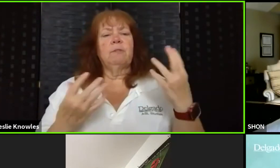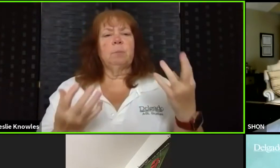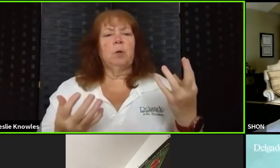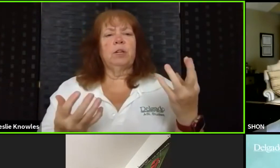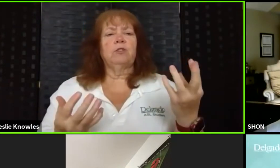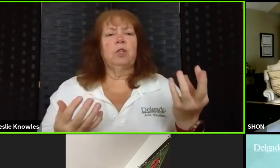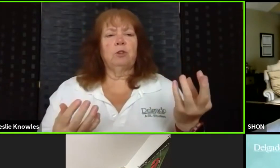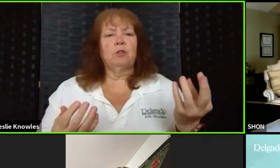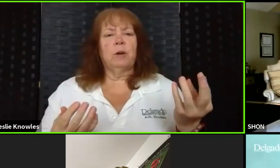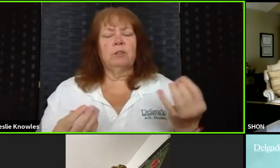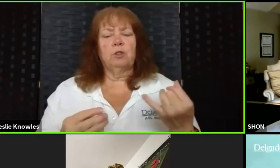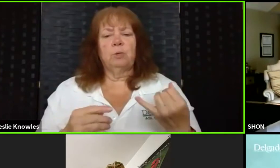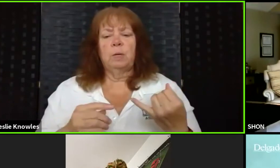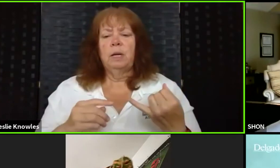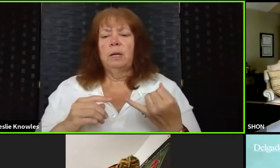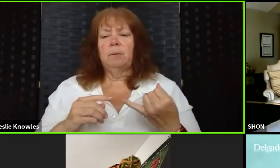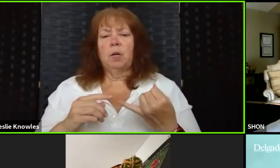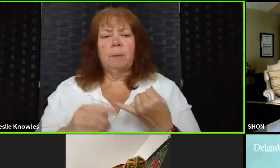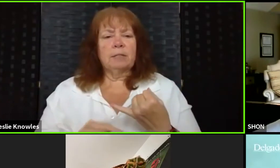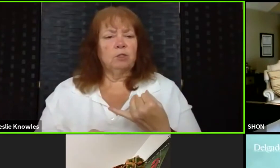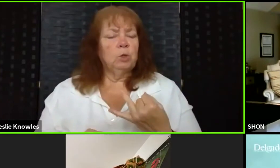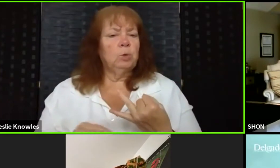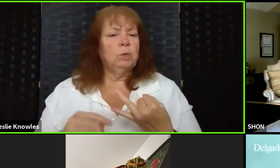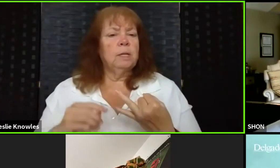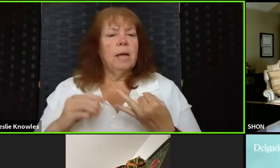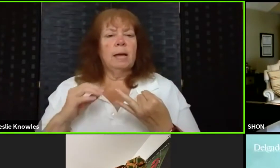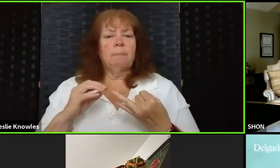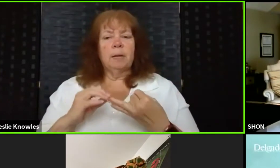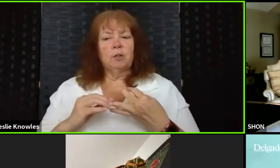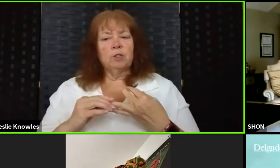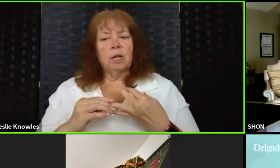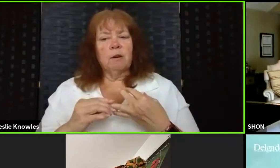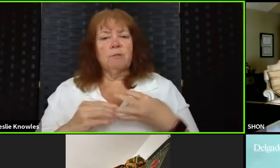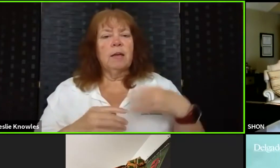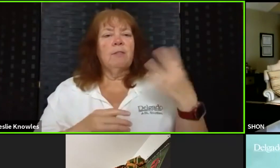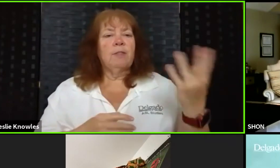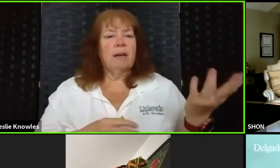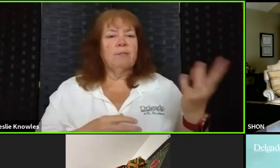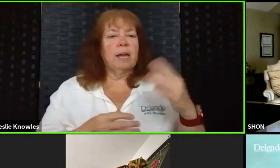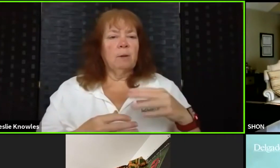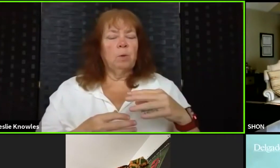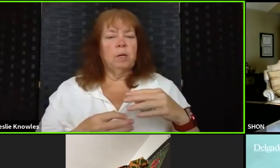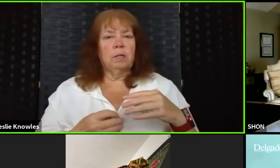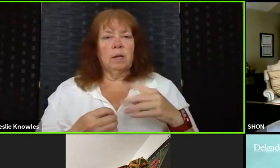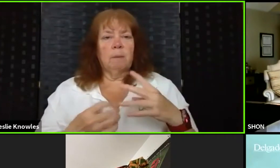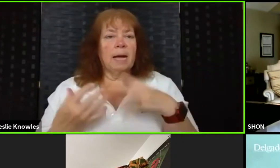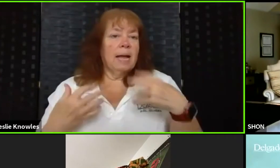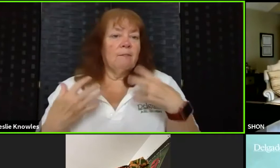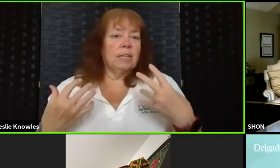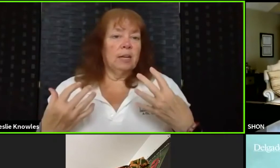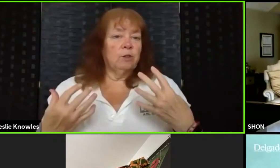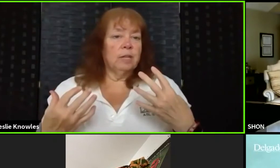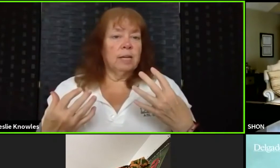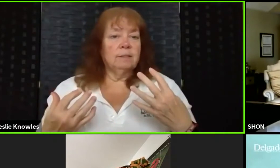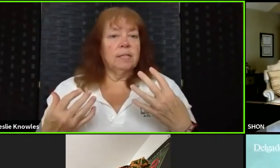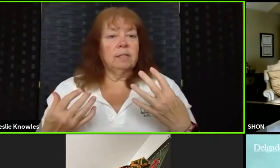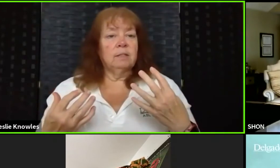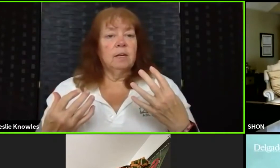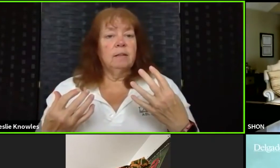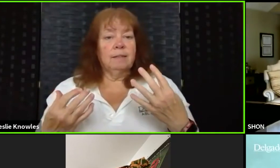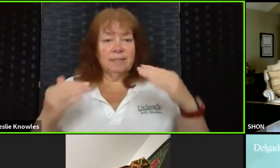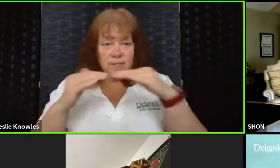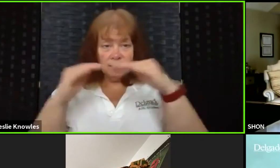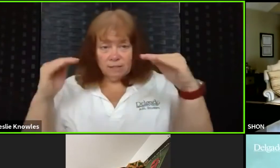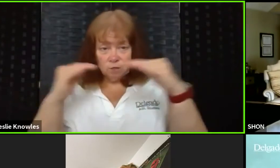if employers know you're trying to go back to school and better yourself, that they will, I have a letter that I